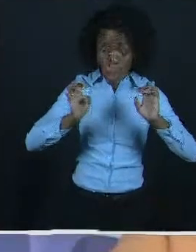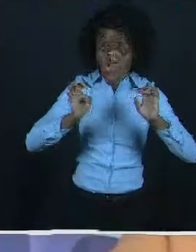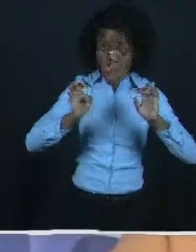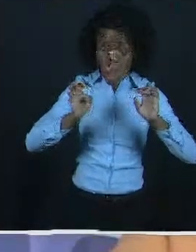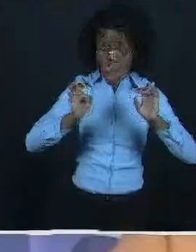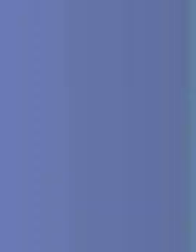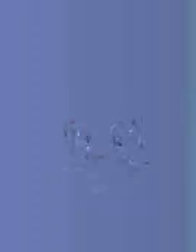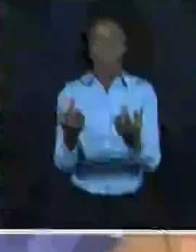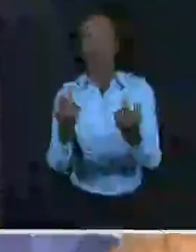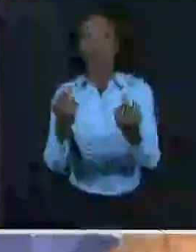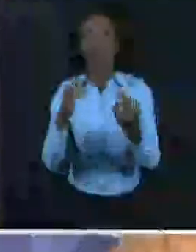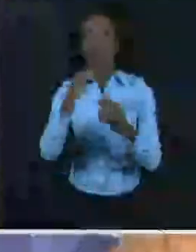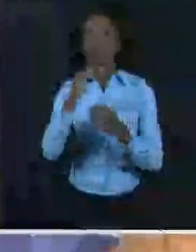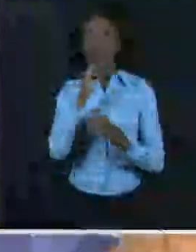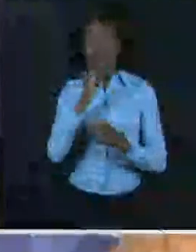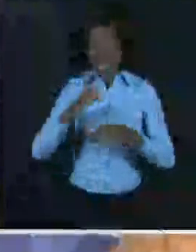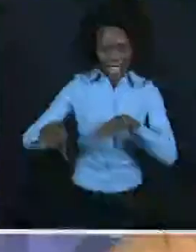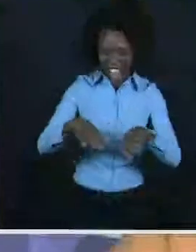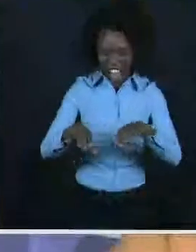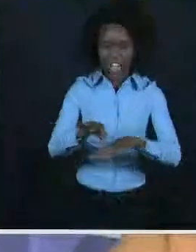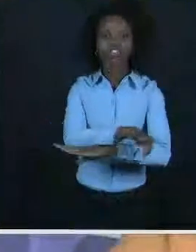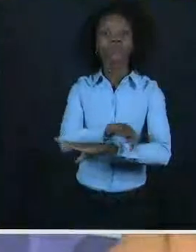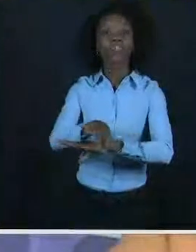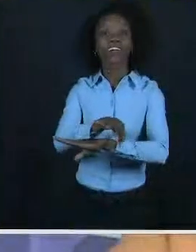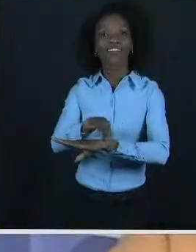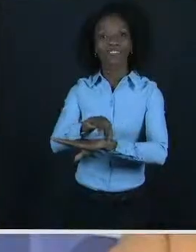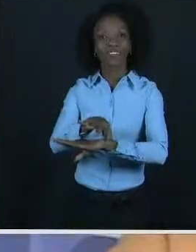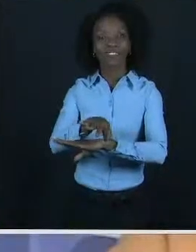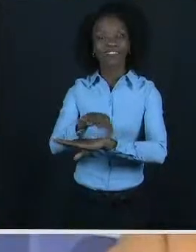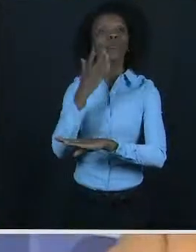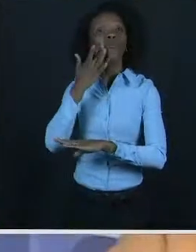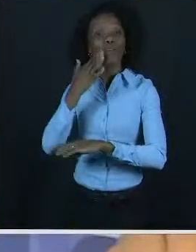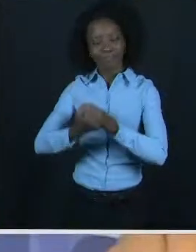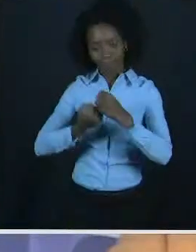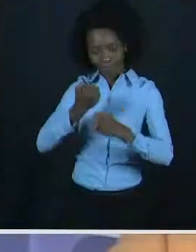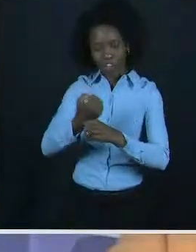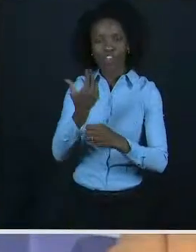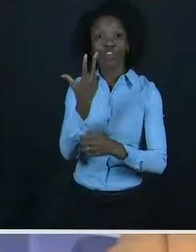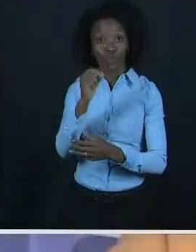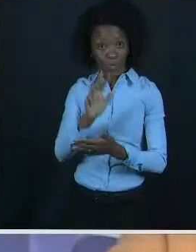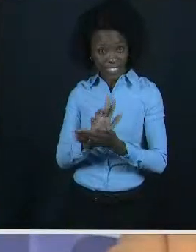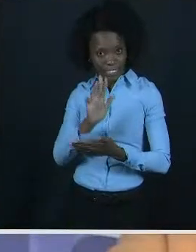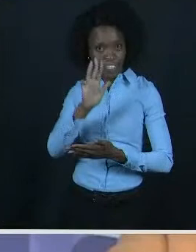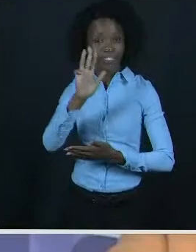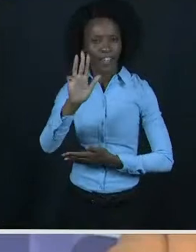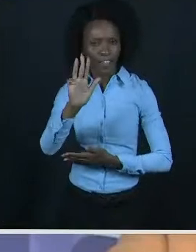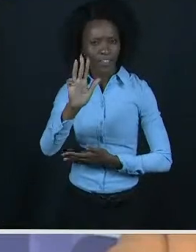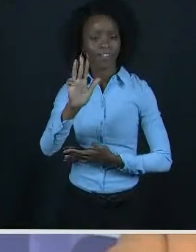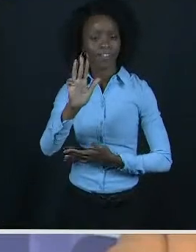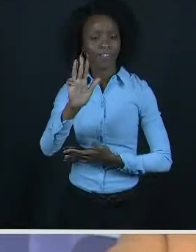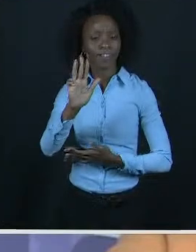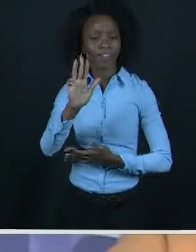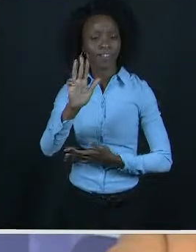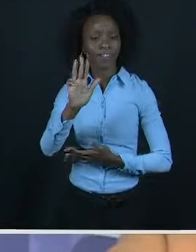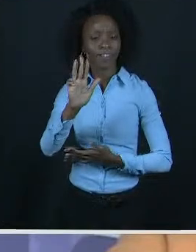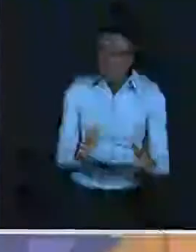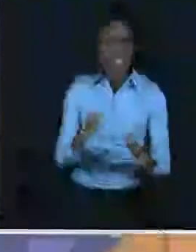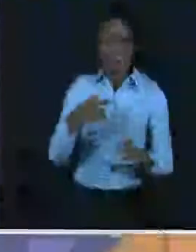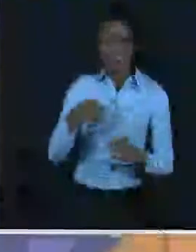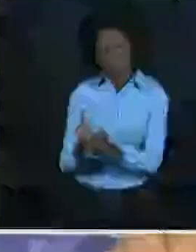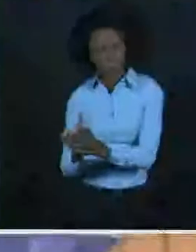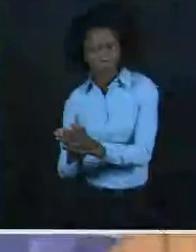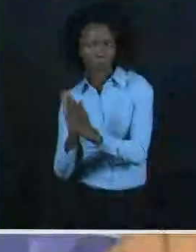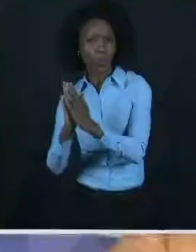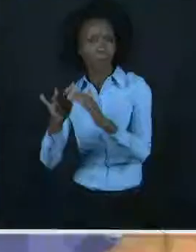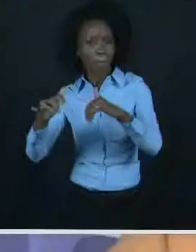response action plan in 2019. I then requested